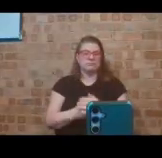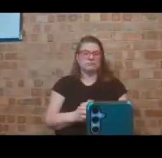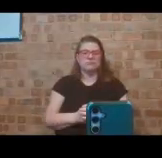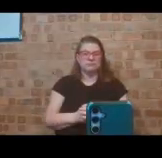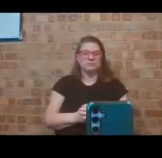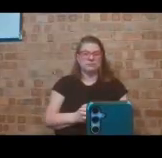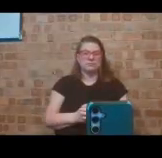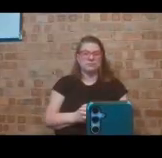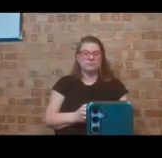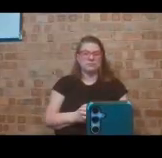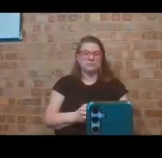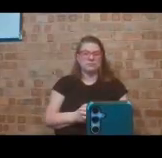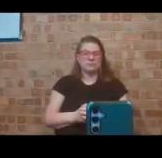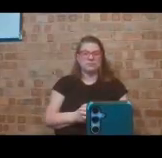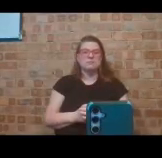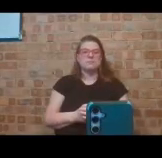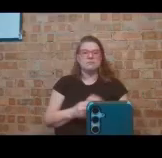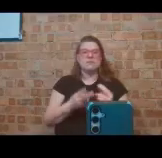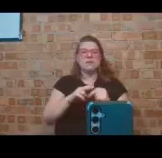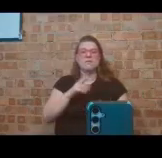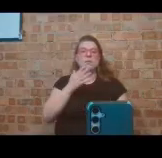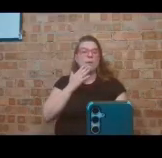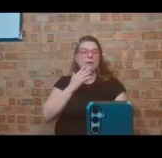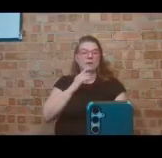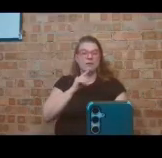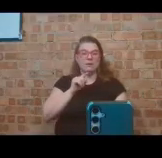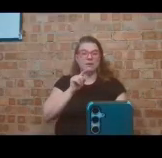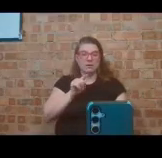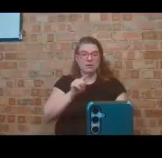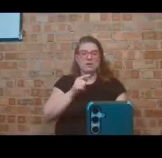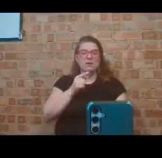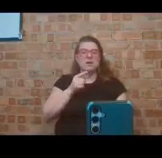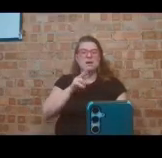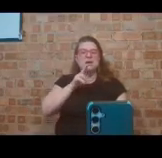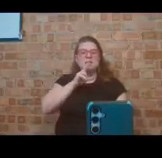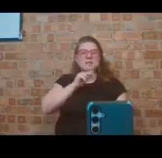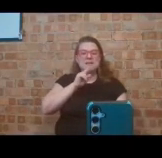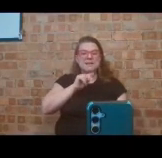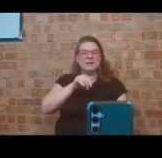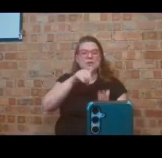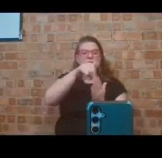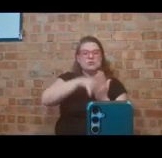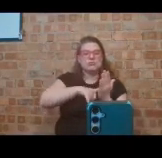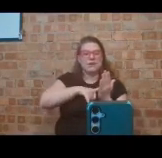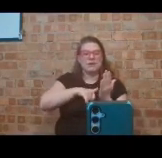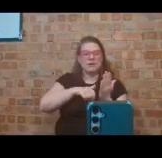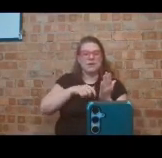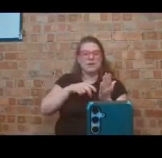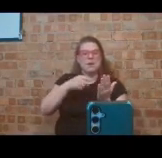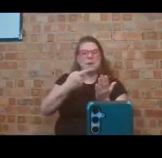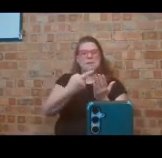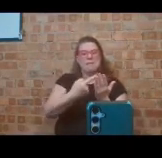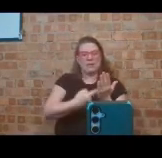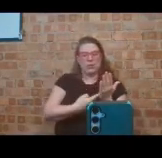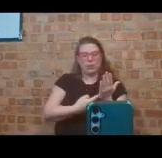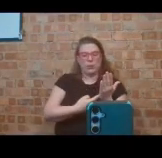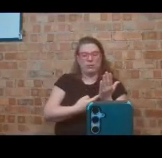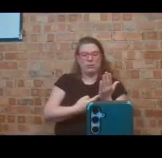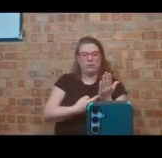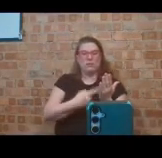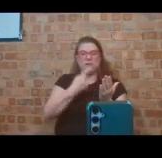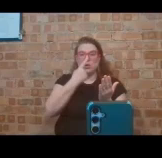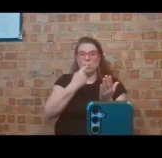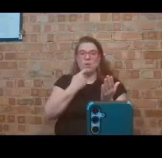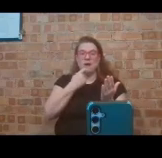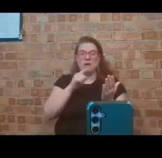And if you look at when you're in the speak screen menu, when you're looking at how it reads, you can also turn the highlighting on,